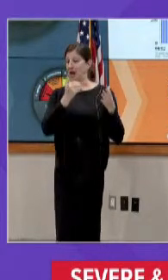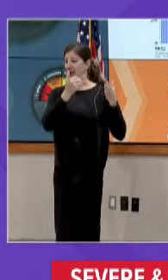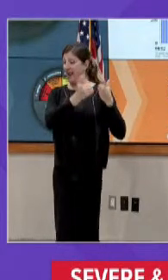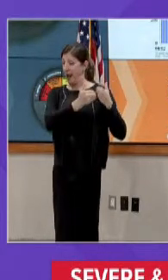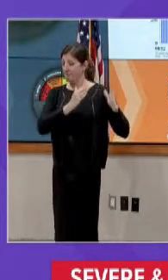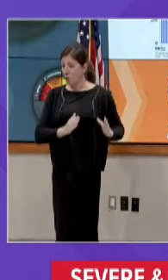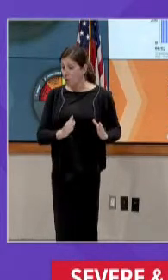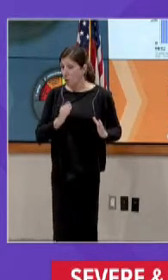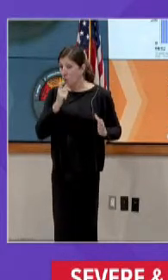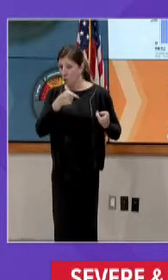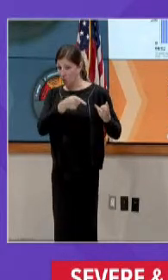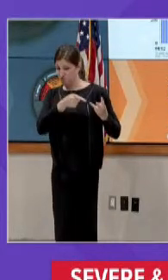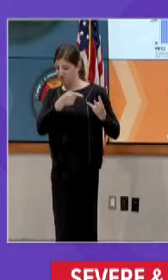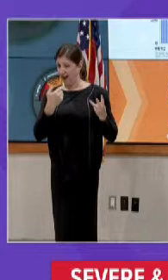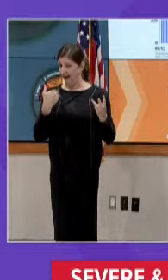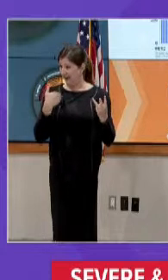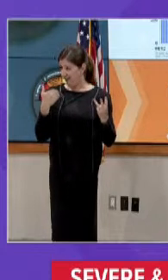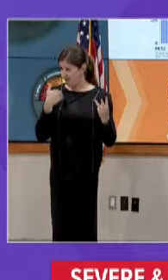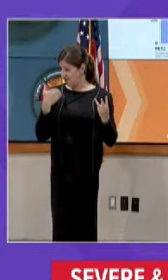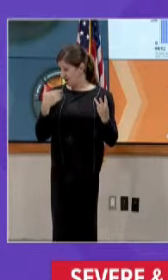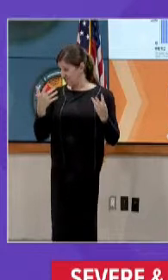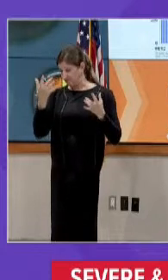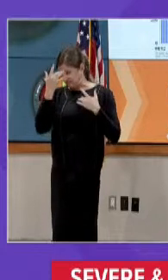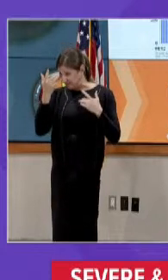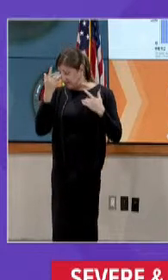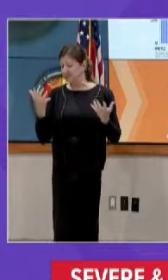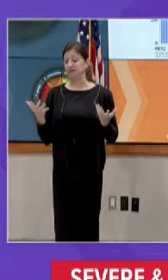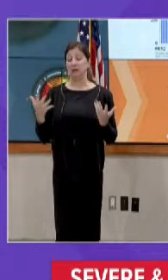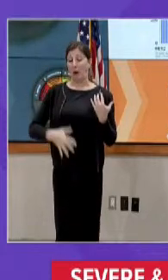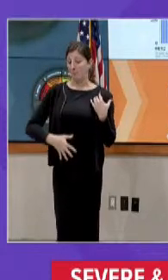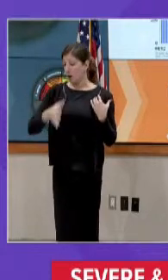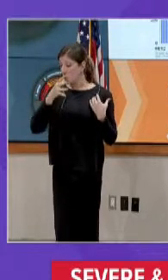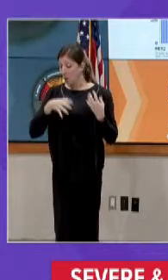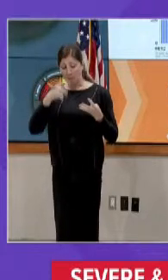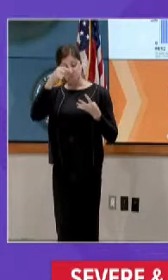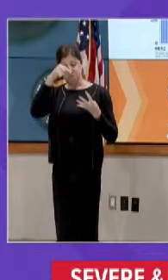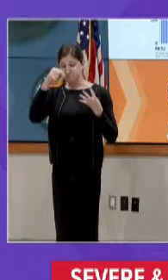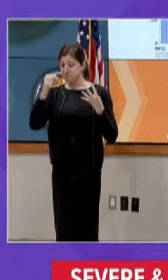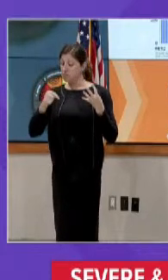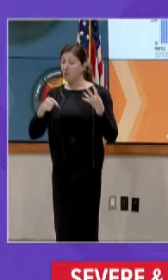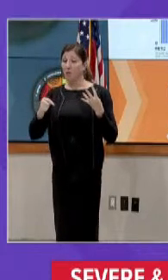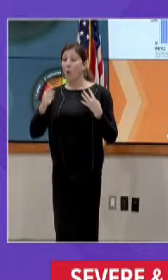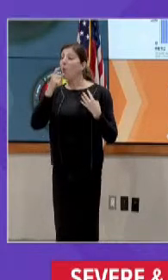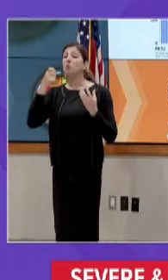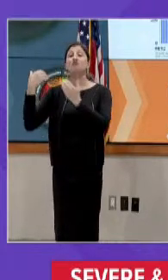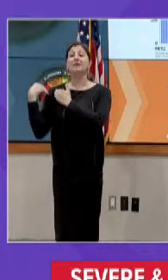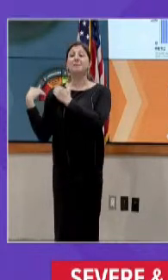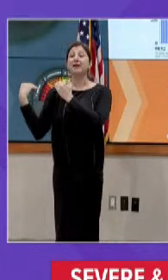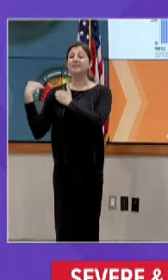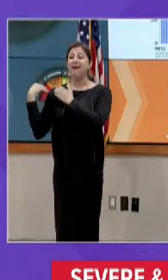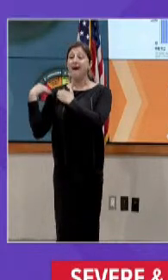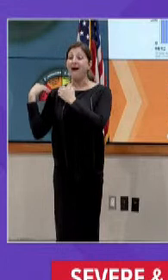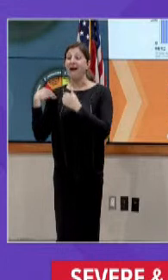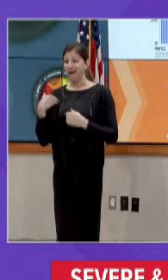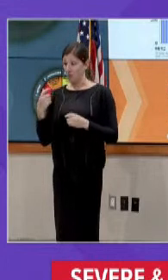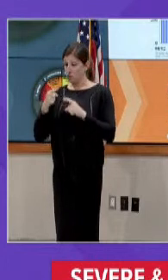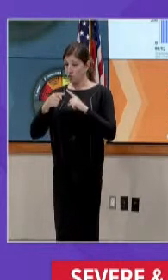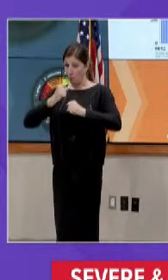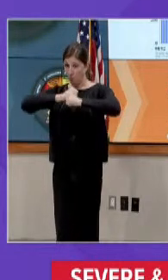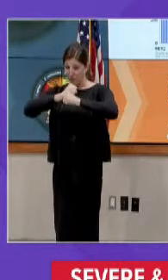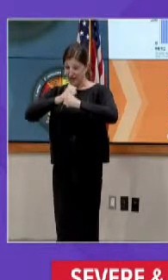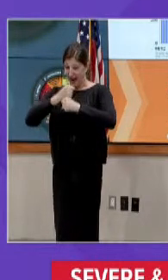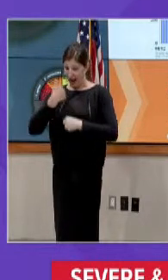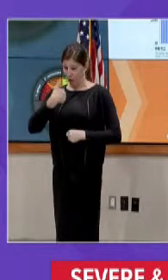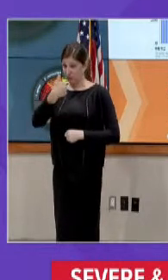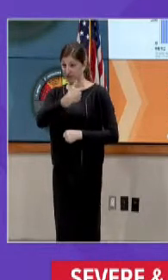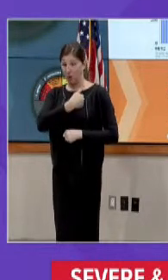has some existing condition, whether it is a pregnant woman. It is up to all of us not just to protect ourselves,